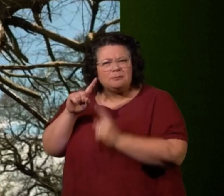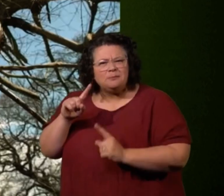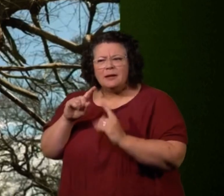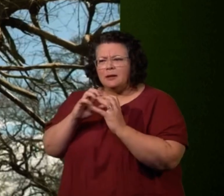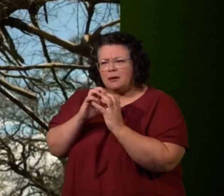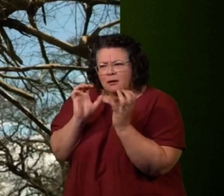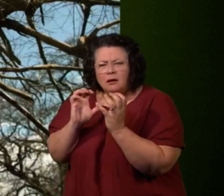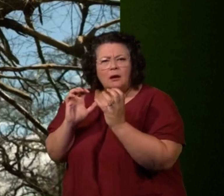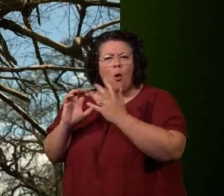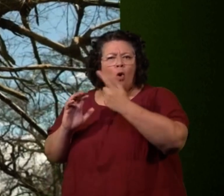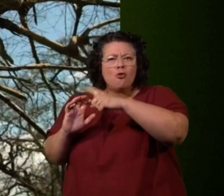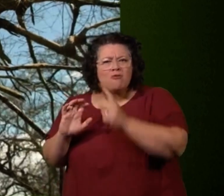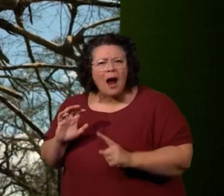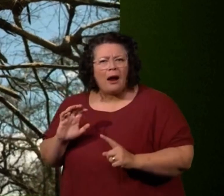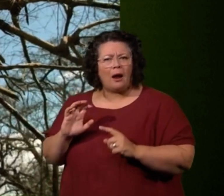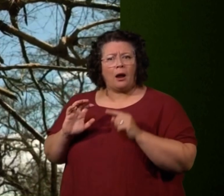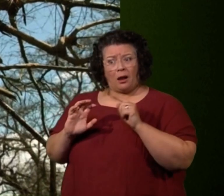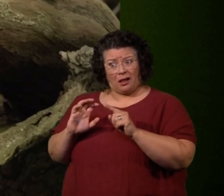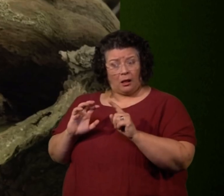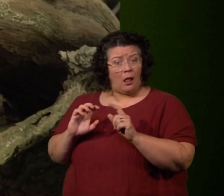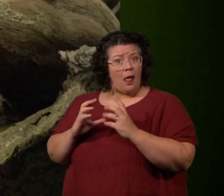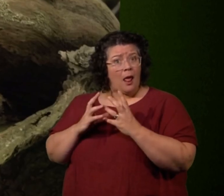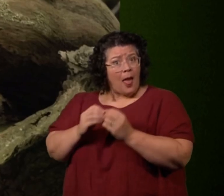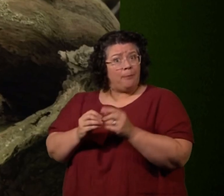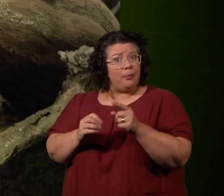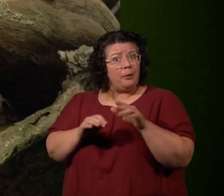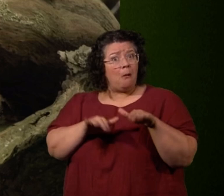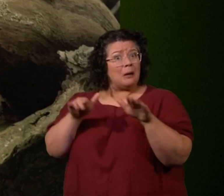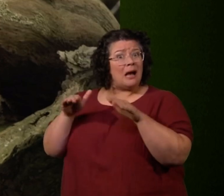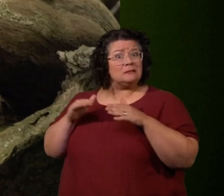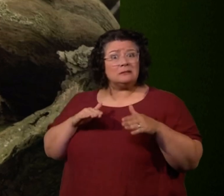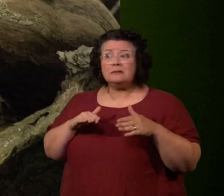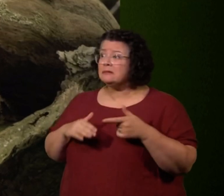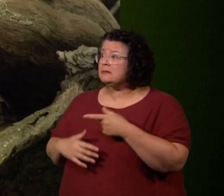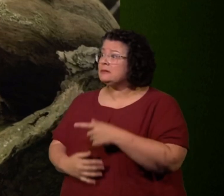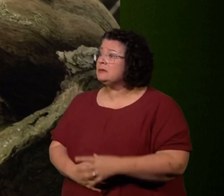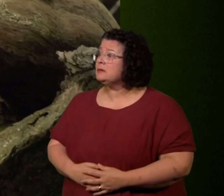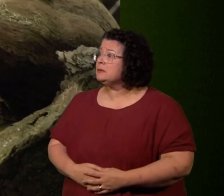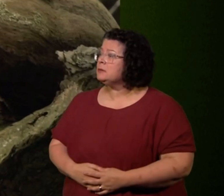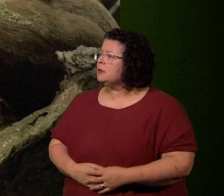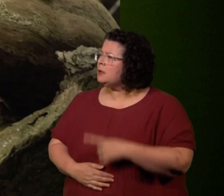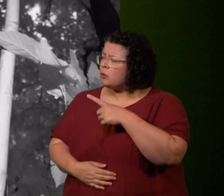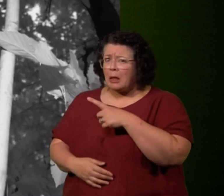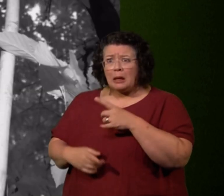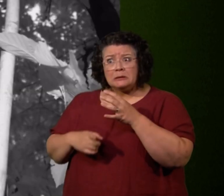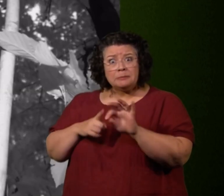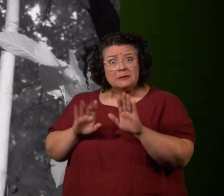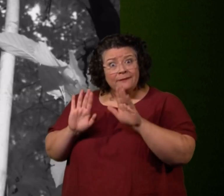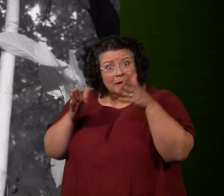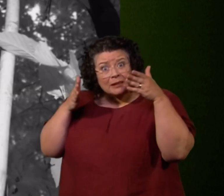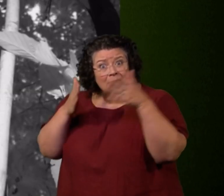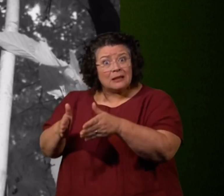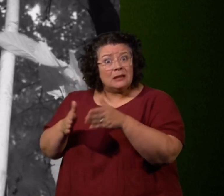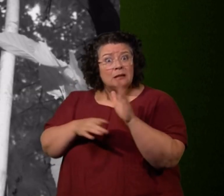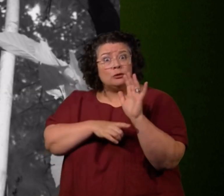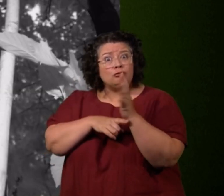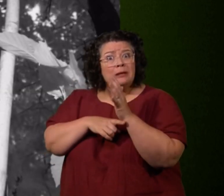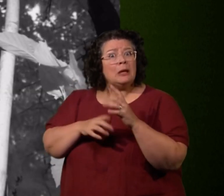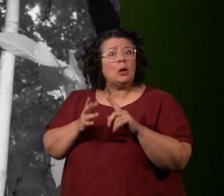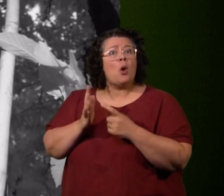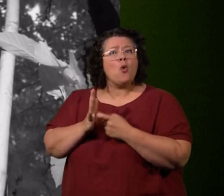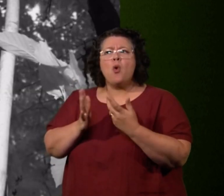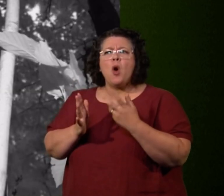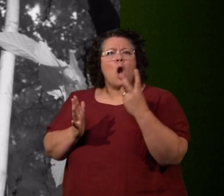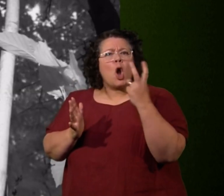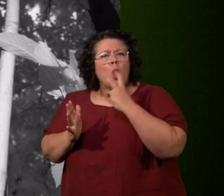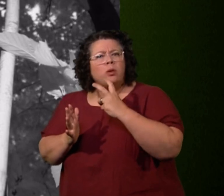flaking bark. And these create crevice-type features. And do they have a preference for specific tree types or older trees like